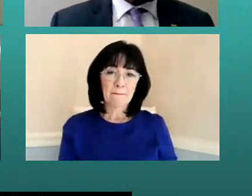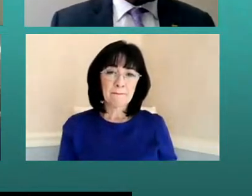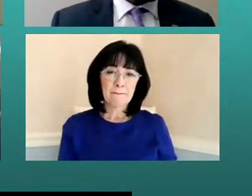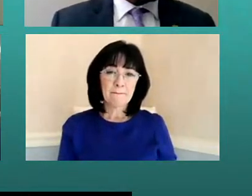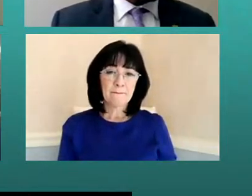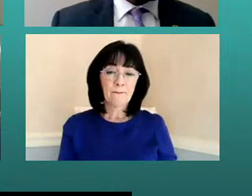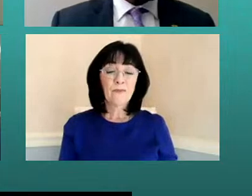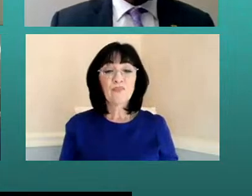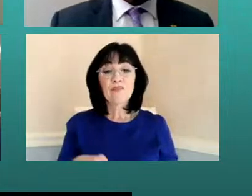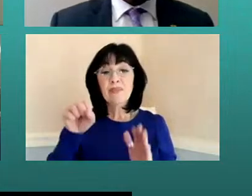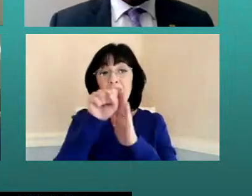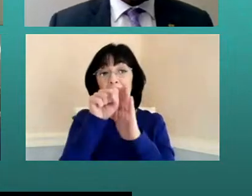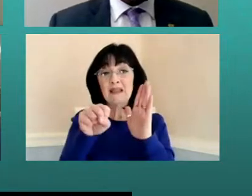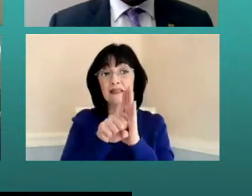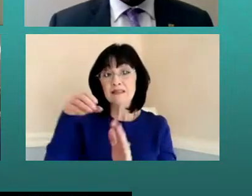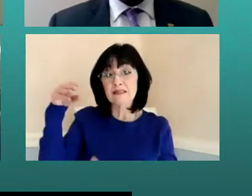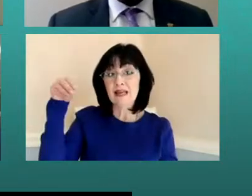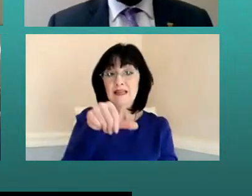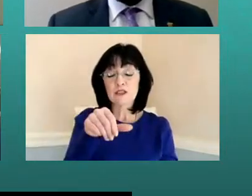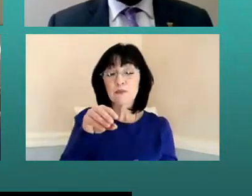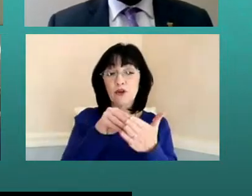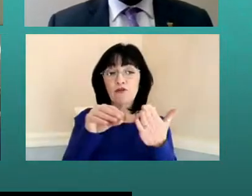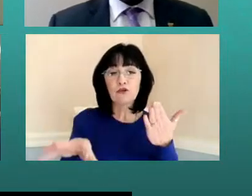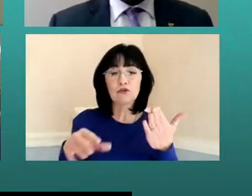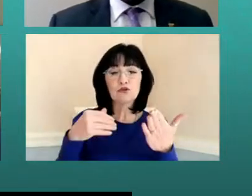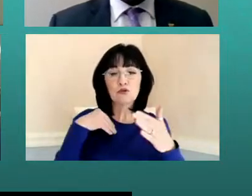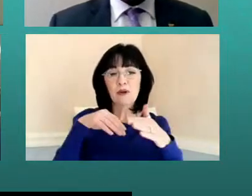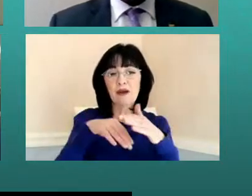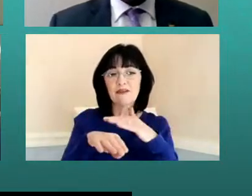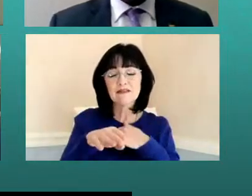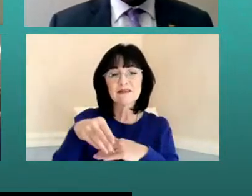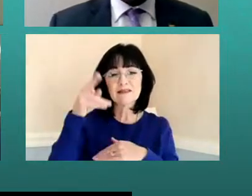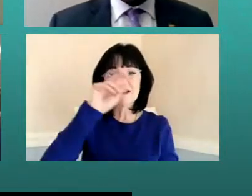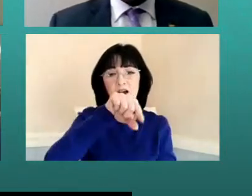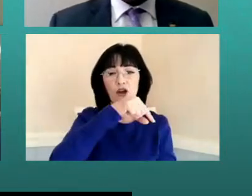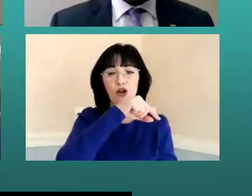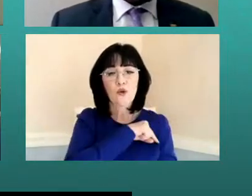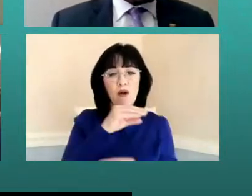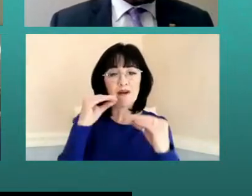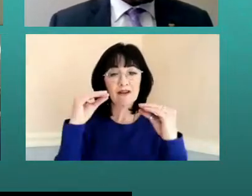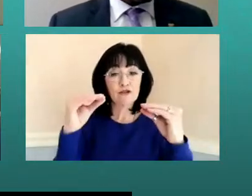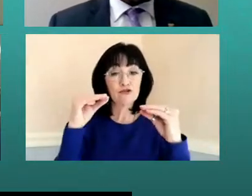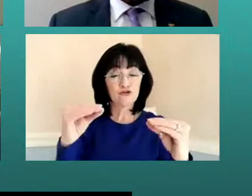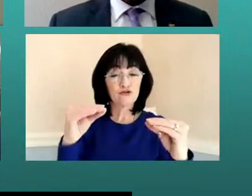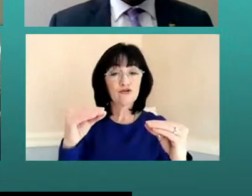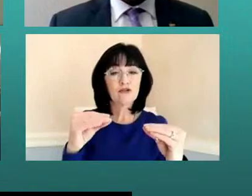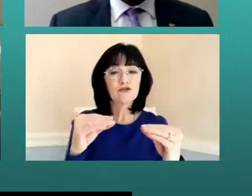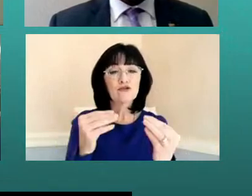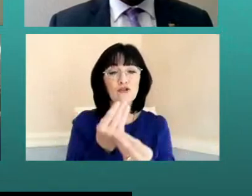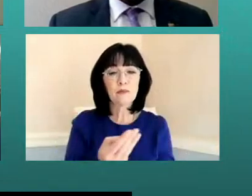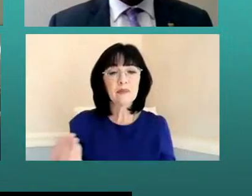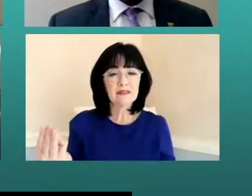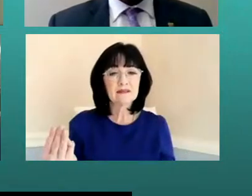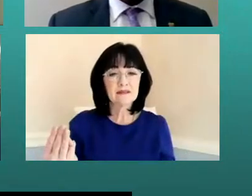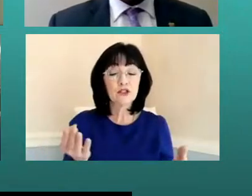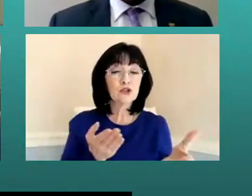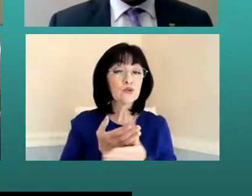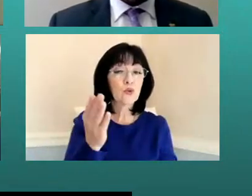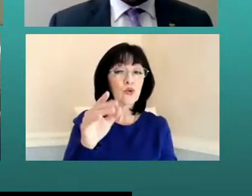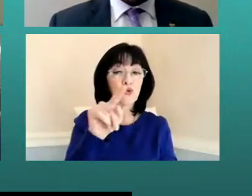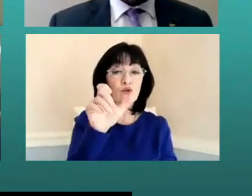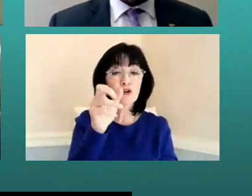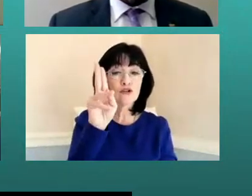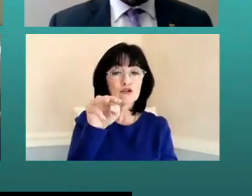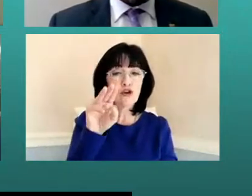The state is paying for students to have access to high-quality instructional materials via Zern Math for every rising 1st through 8th